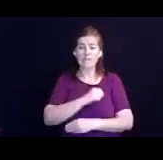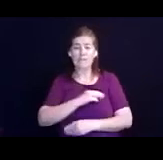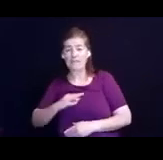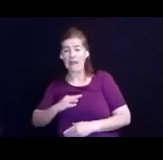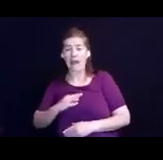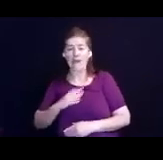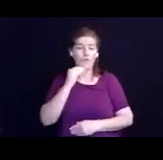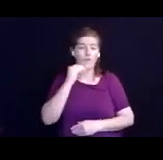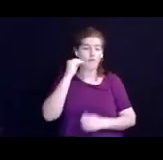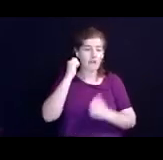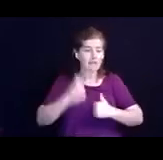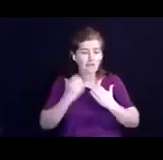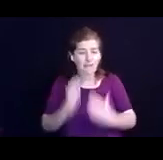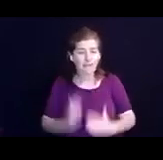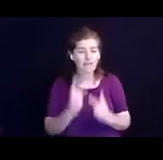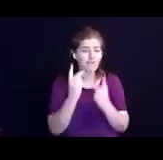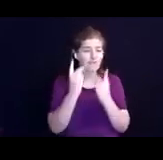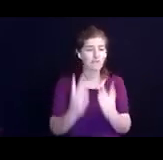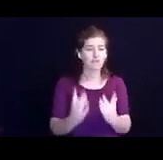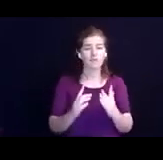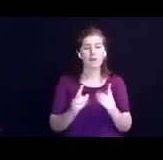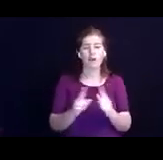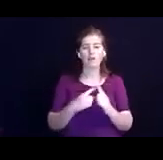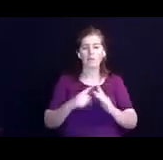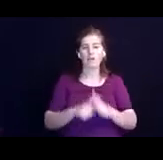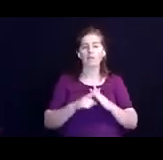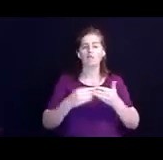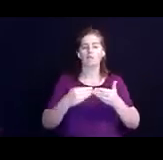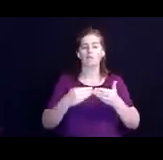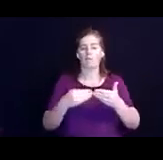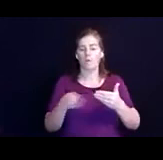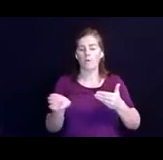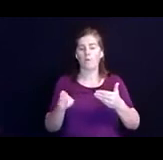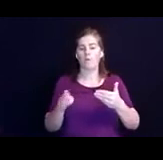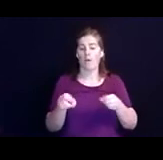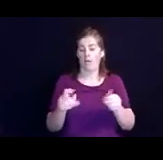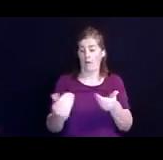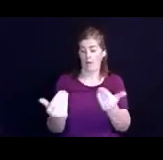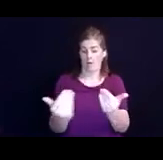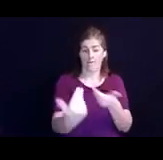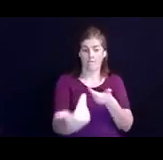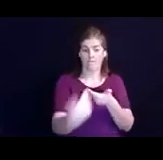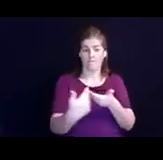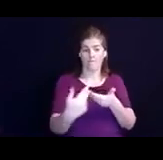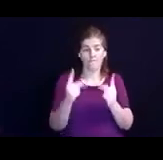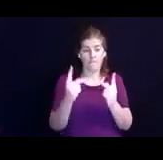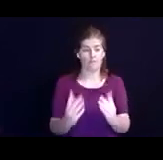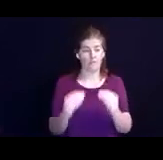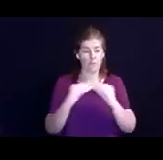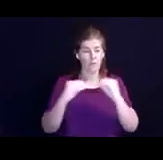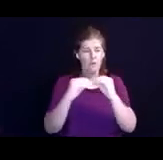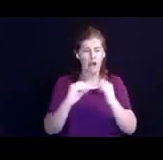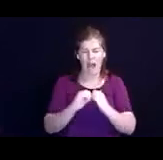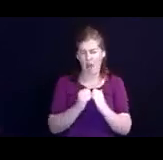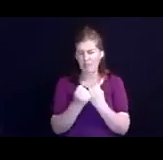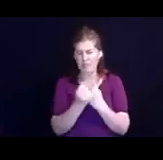and visitors. As we begin to open our institutions to visitors more and more, how do we do that